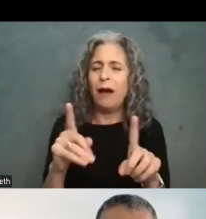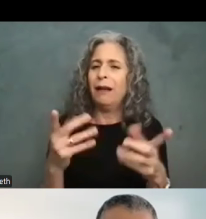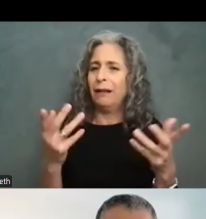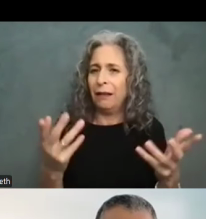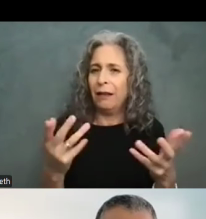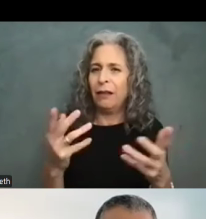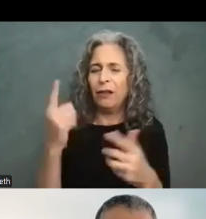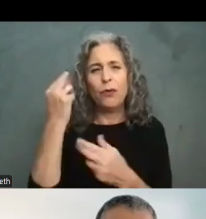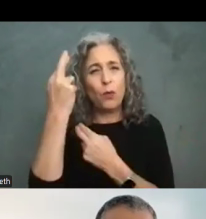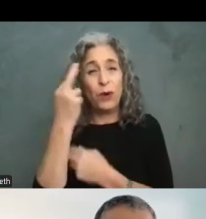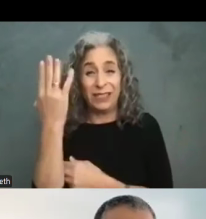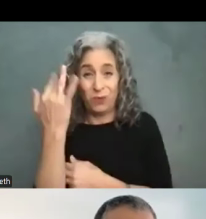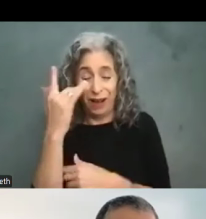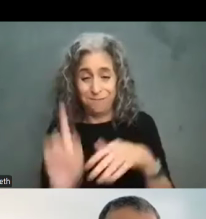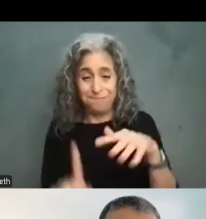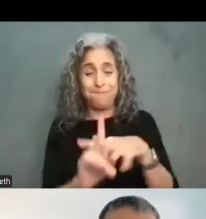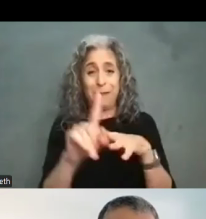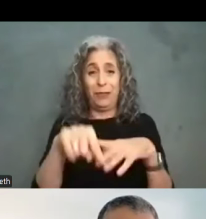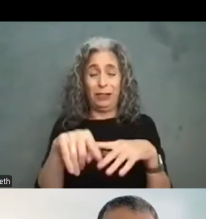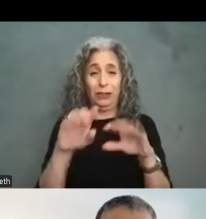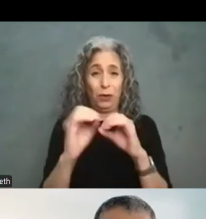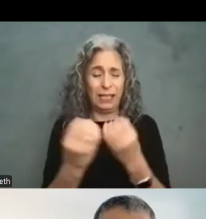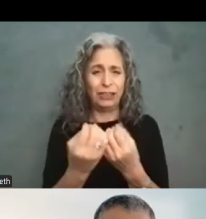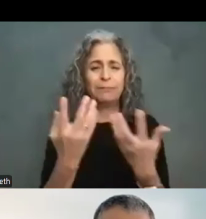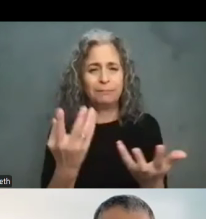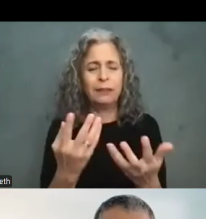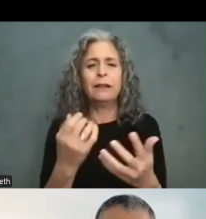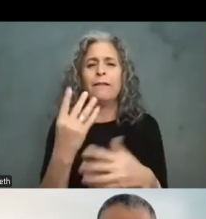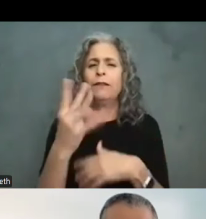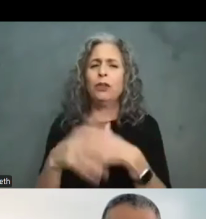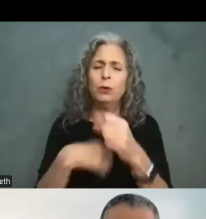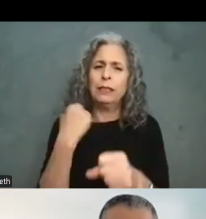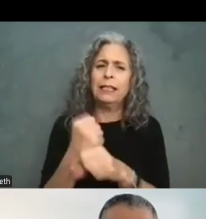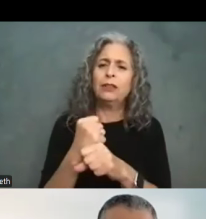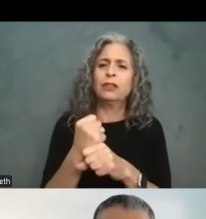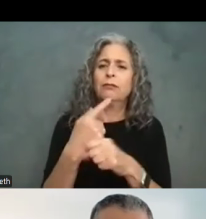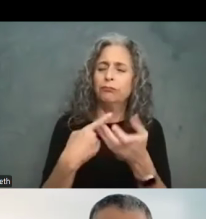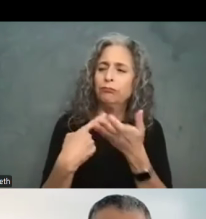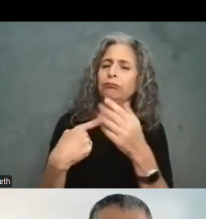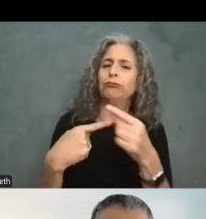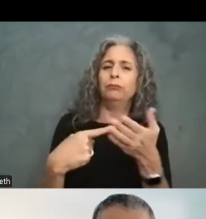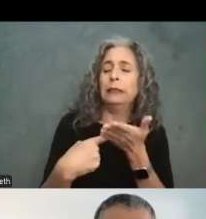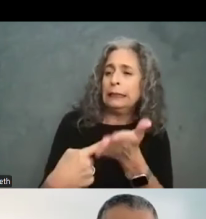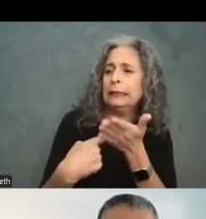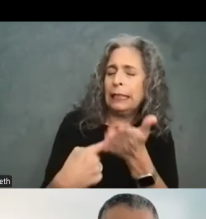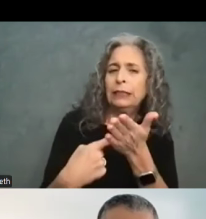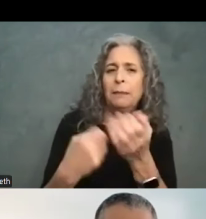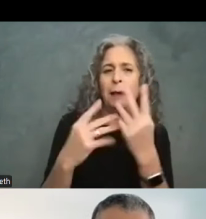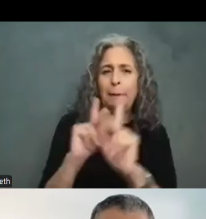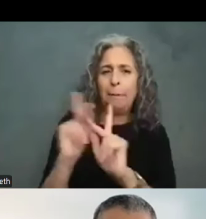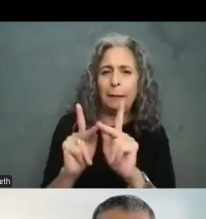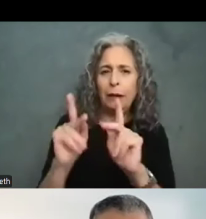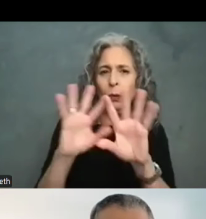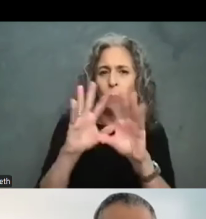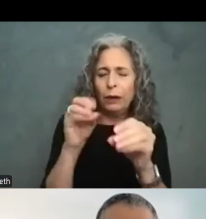start of the organization came after a few years of actually discussions amongst people in the